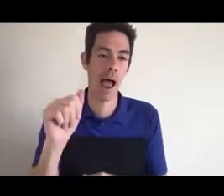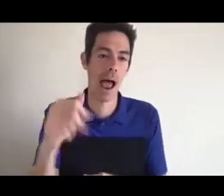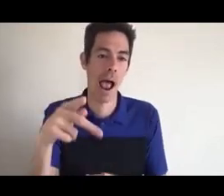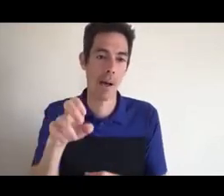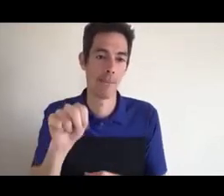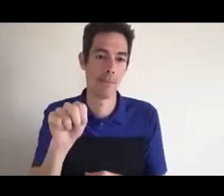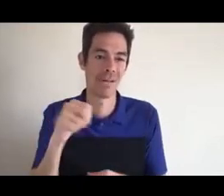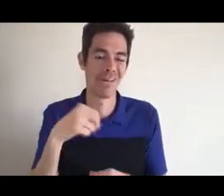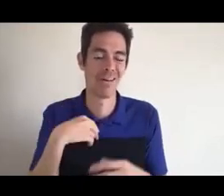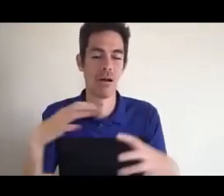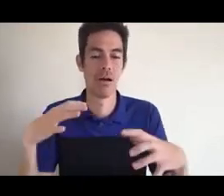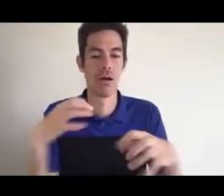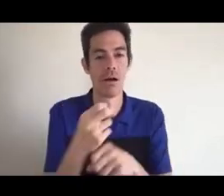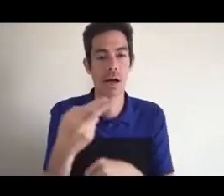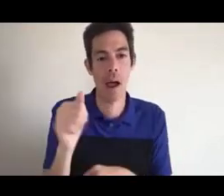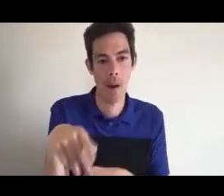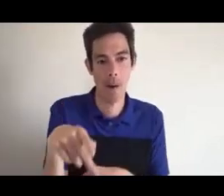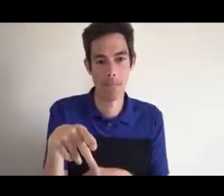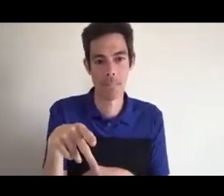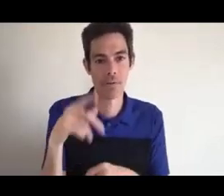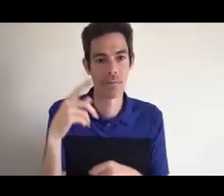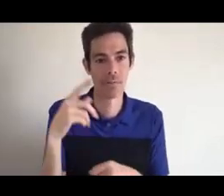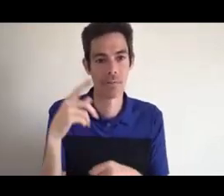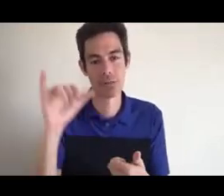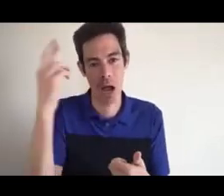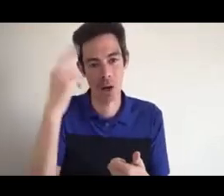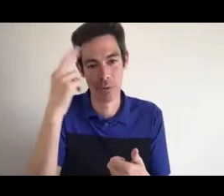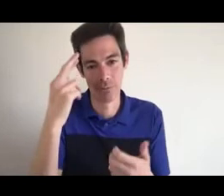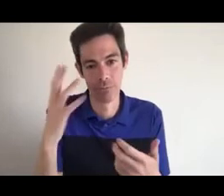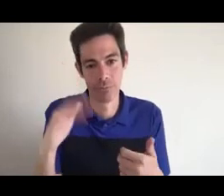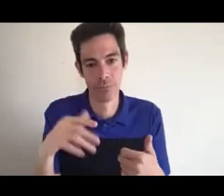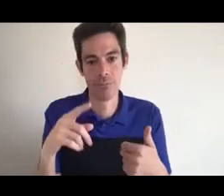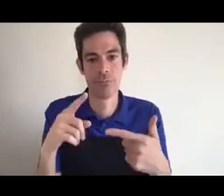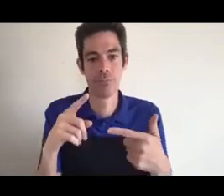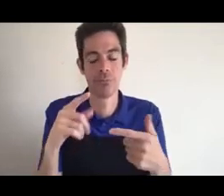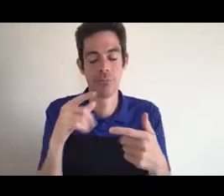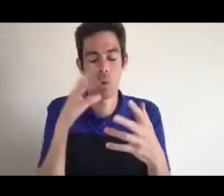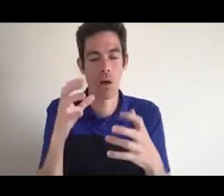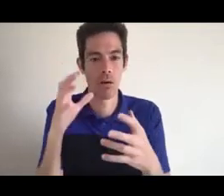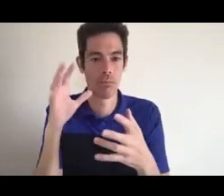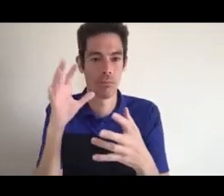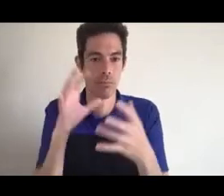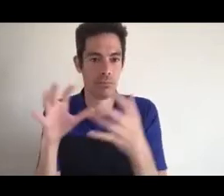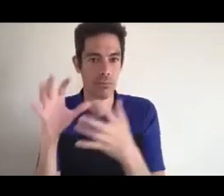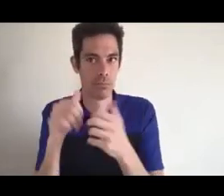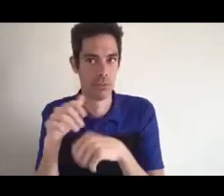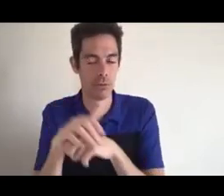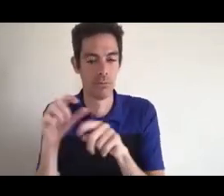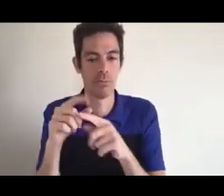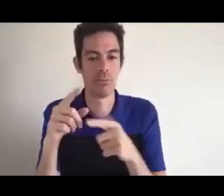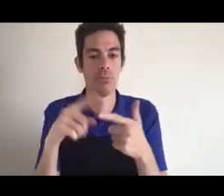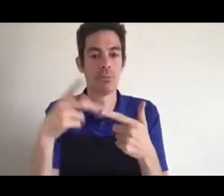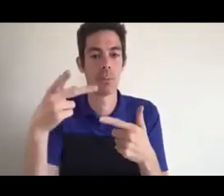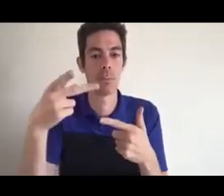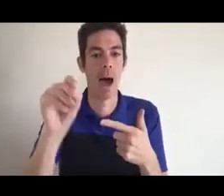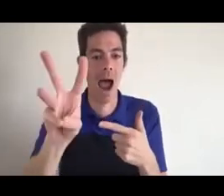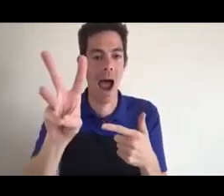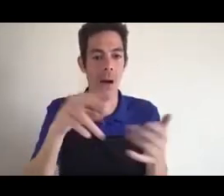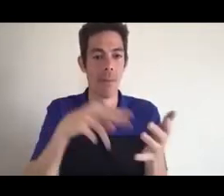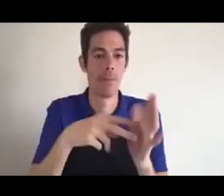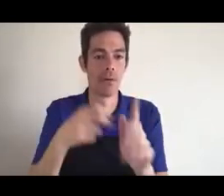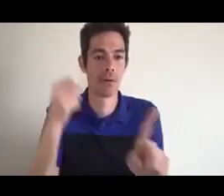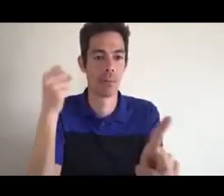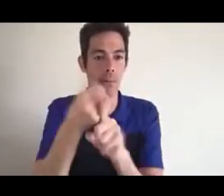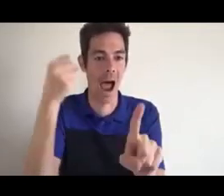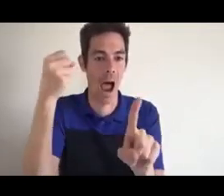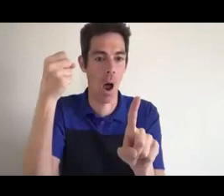hap, which what I mean is happen, but I'm condensing to hap for the same reason as the others. I didn't want you to confuse it with the